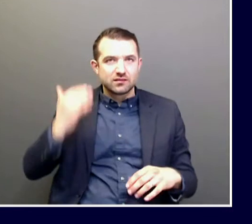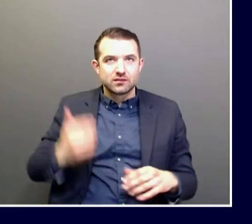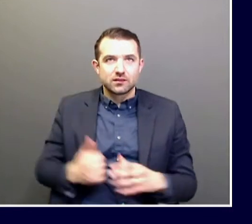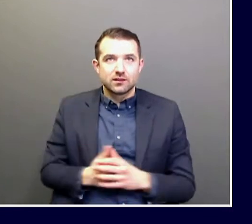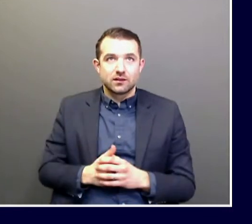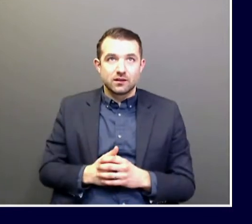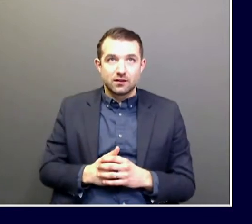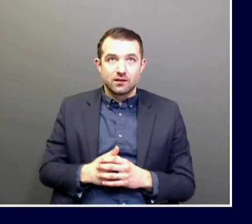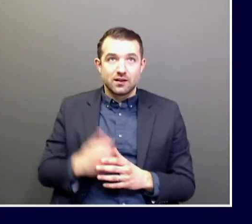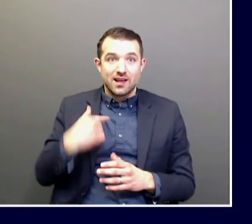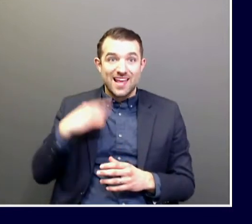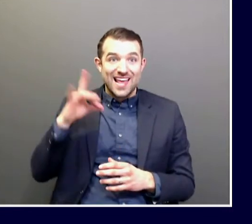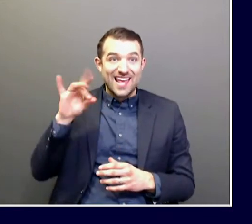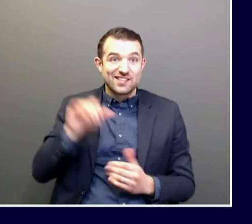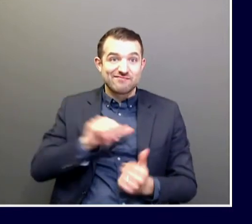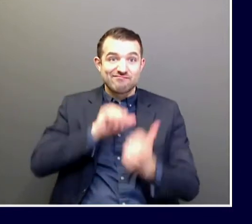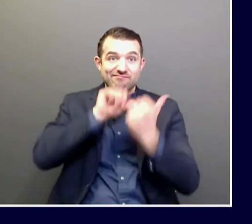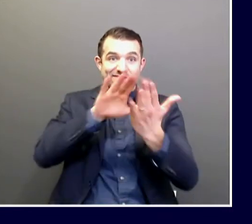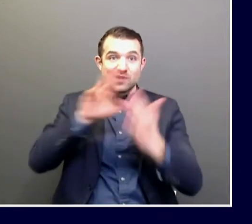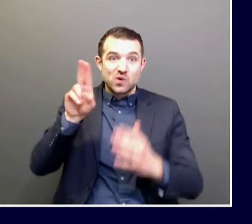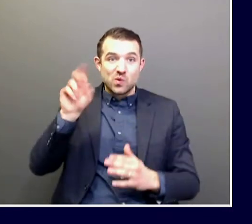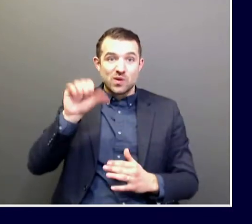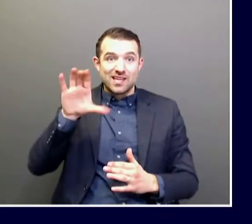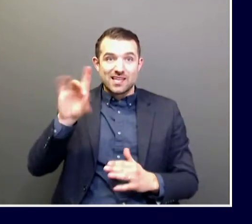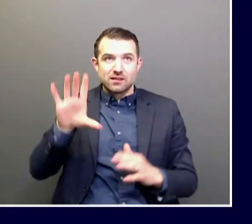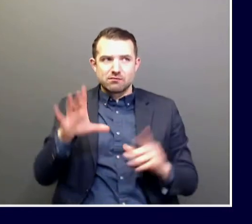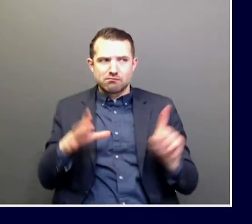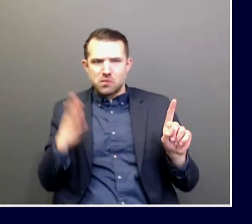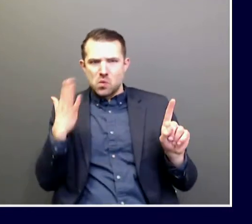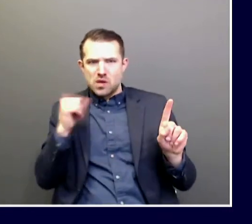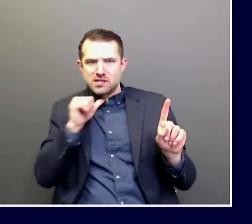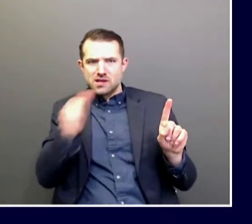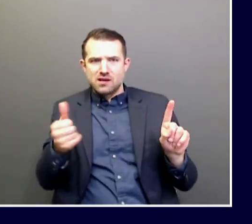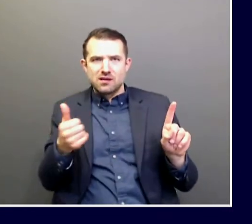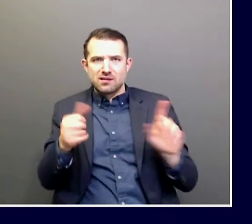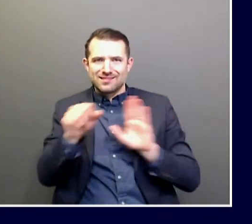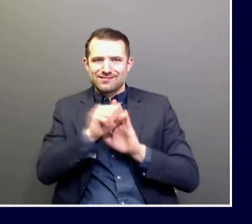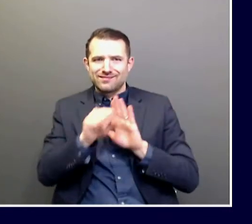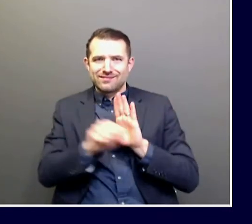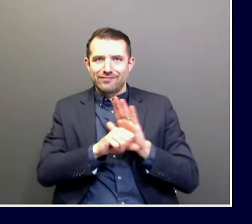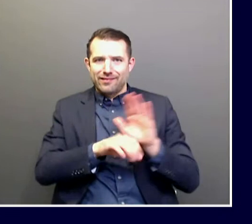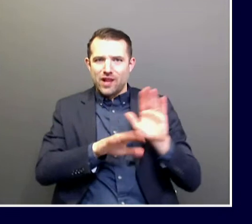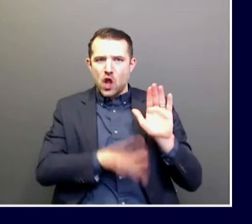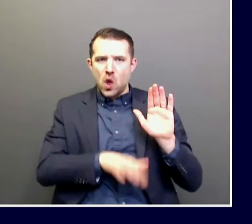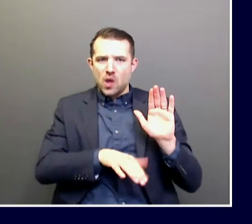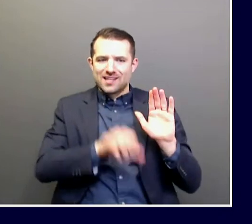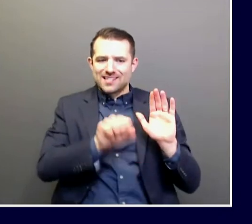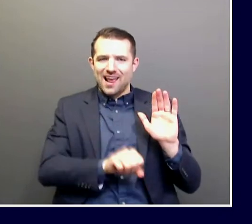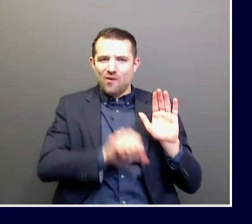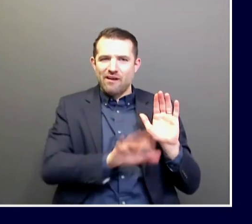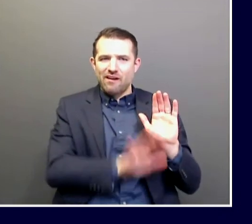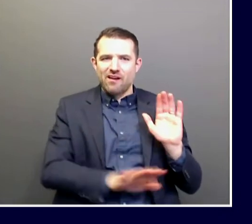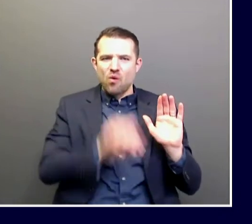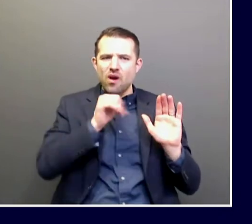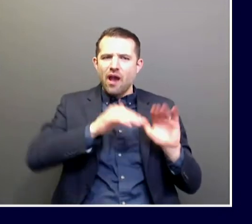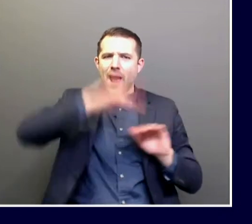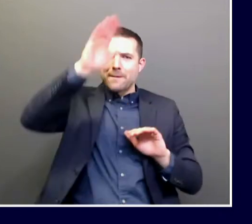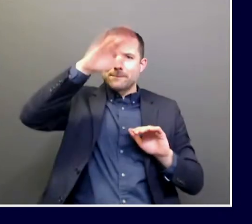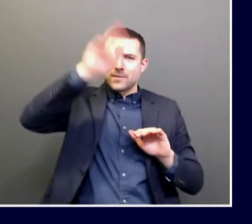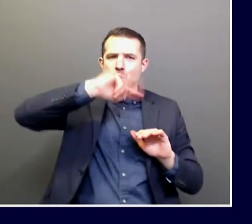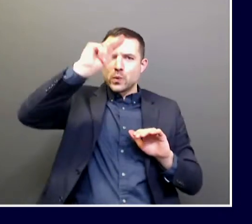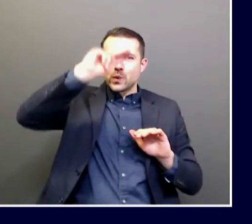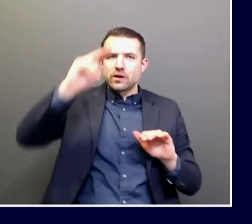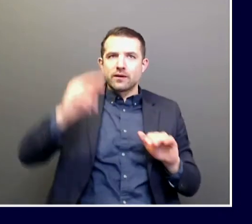was the methodology that they developed and that they largely chose and utilized in selection of sites.